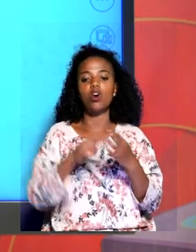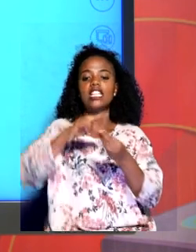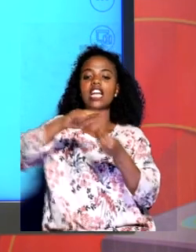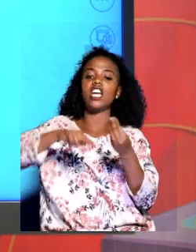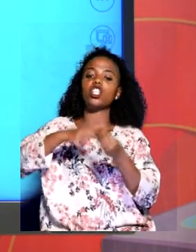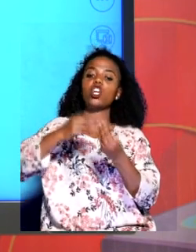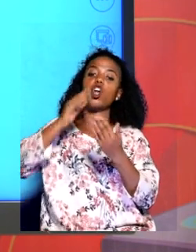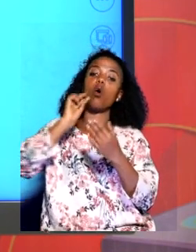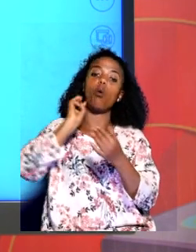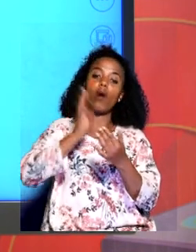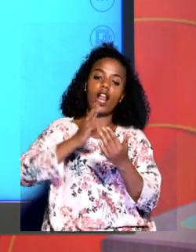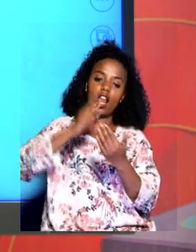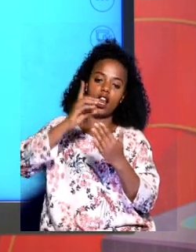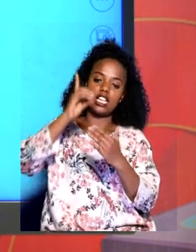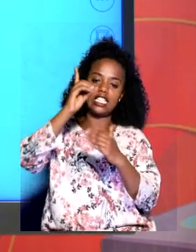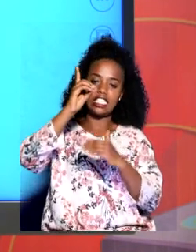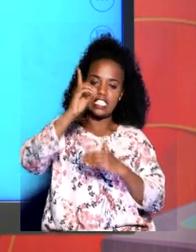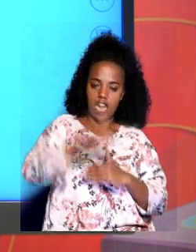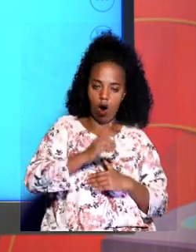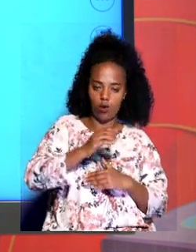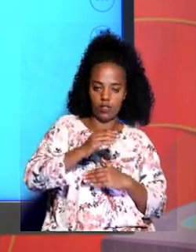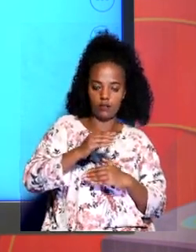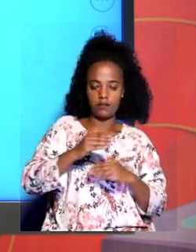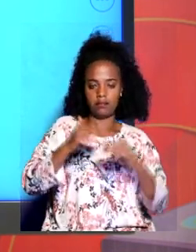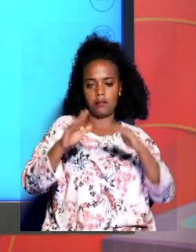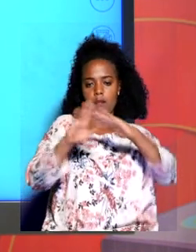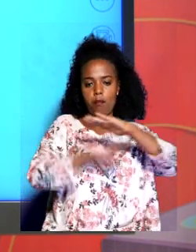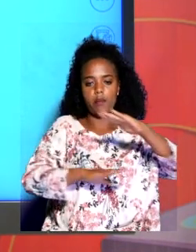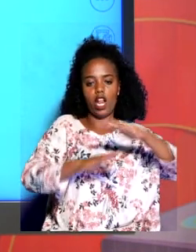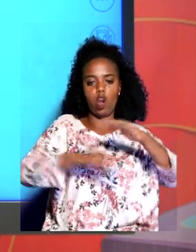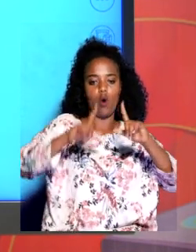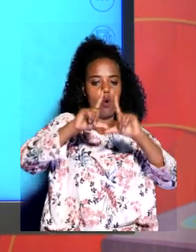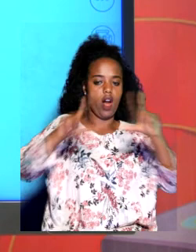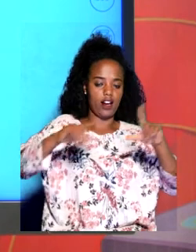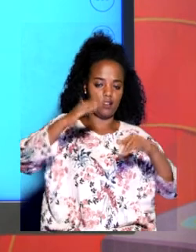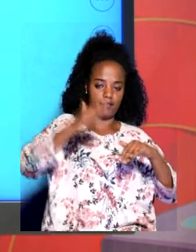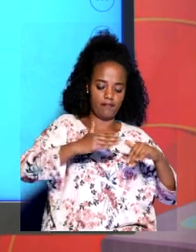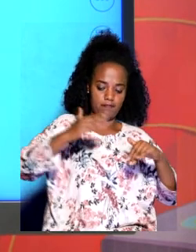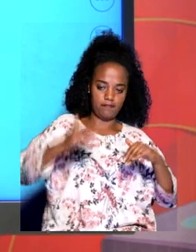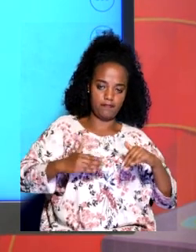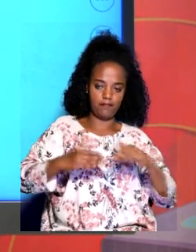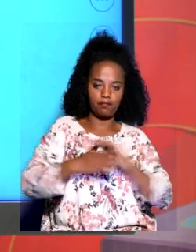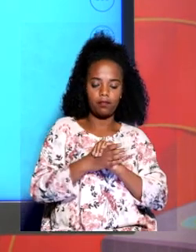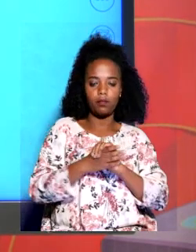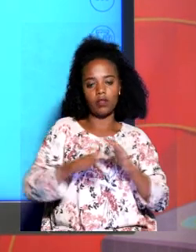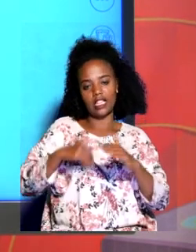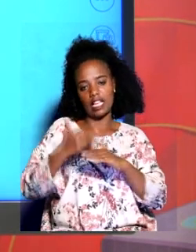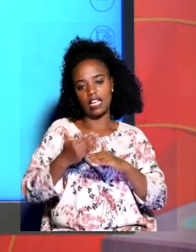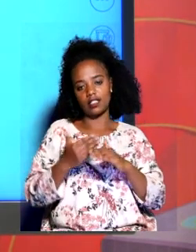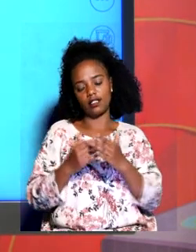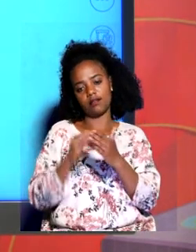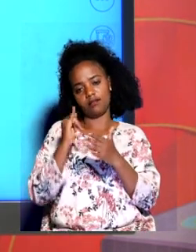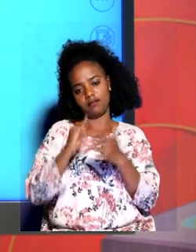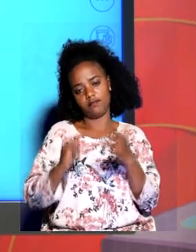be, it is below this line. Next, let's draw this